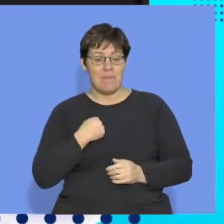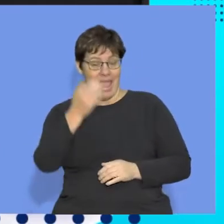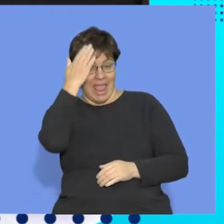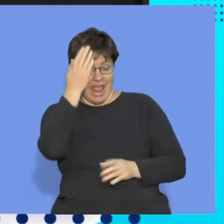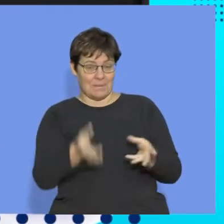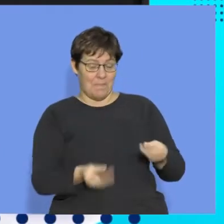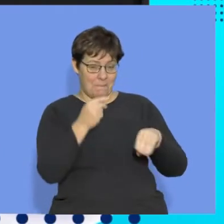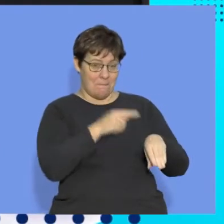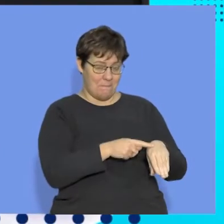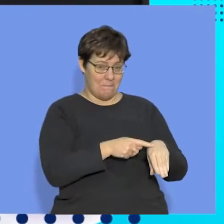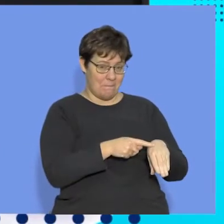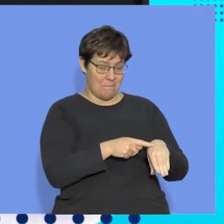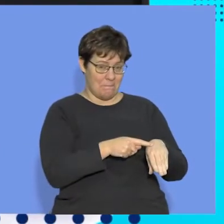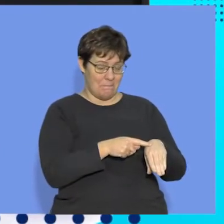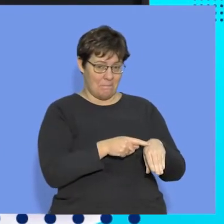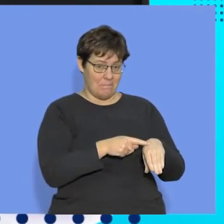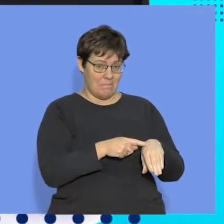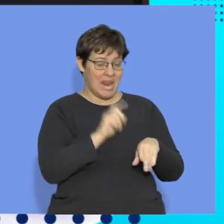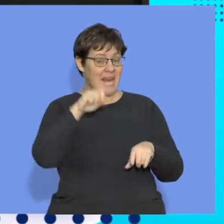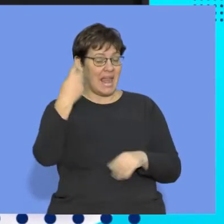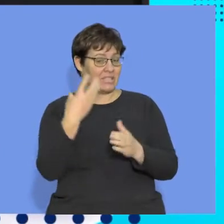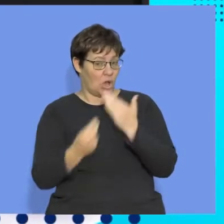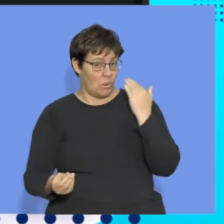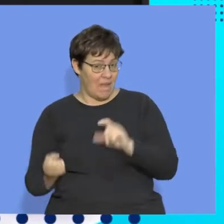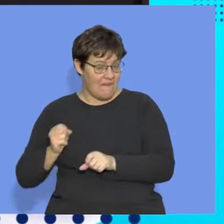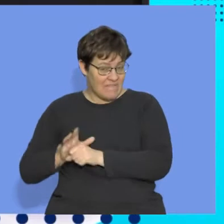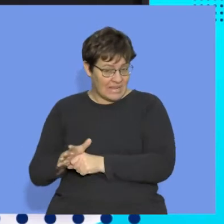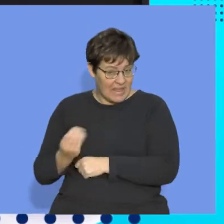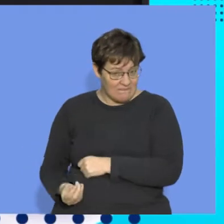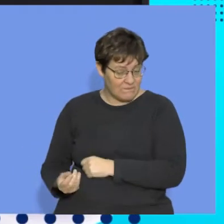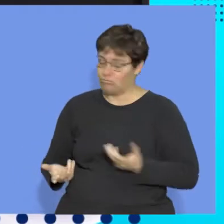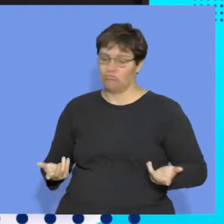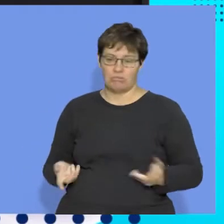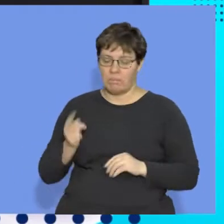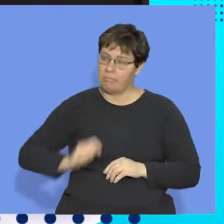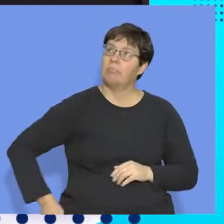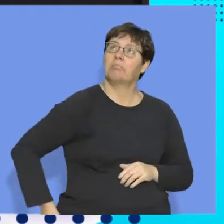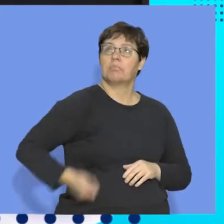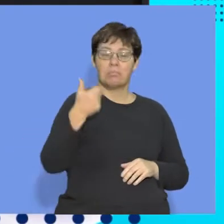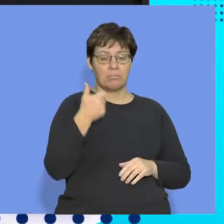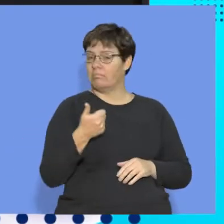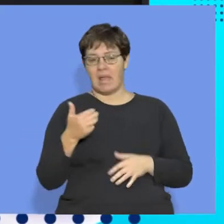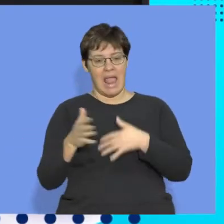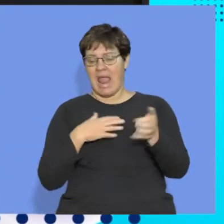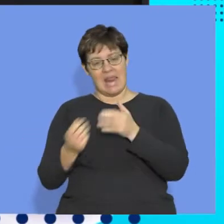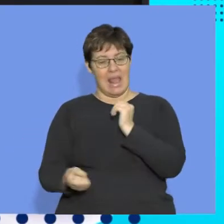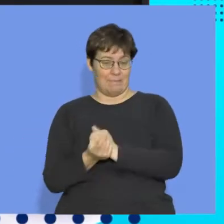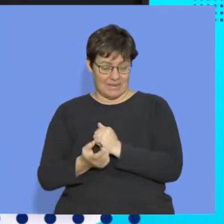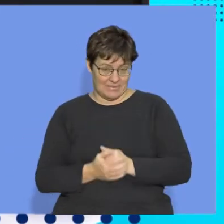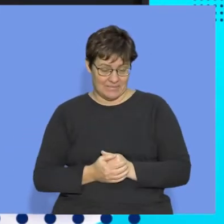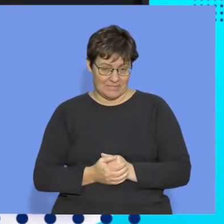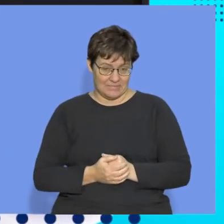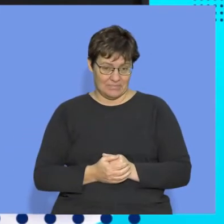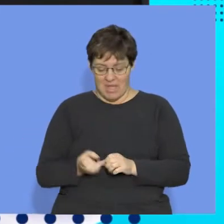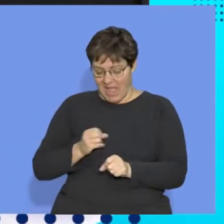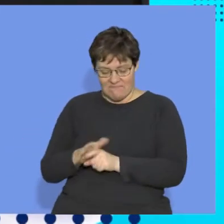head now, does it affect me, the next outcome? No, it's not. Are we all together?